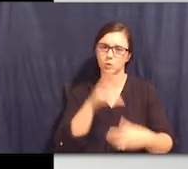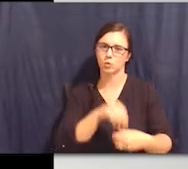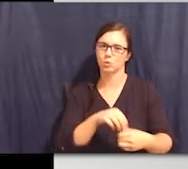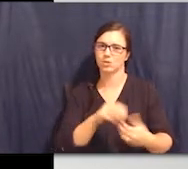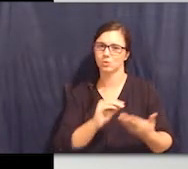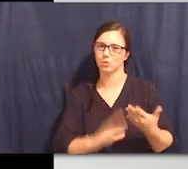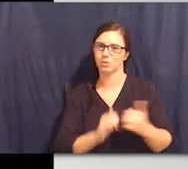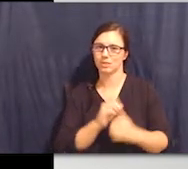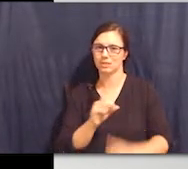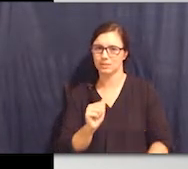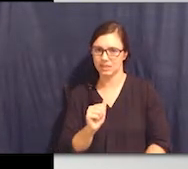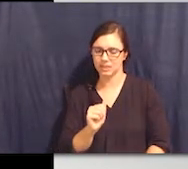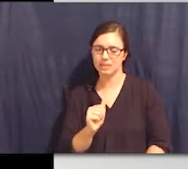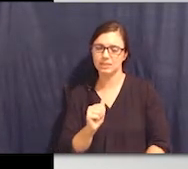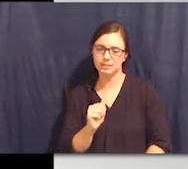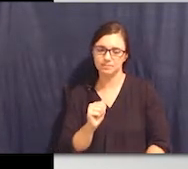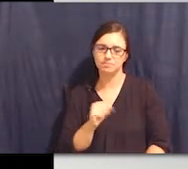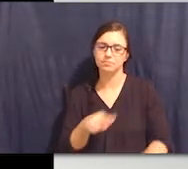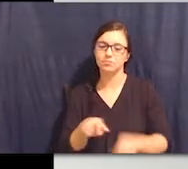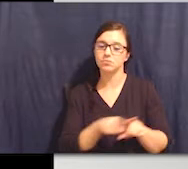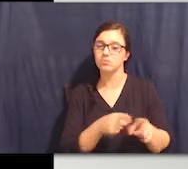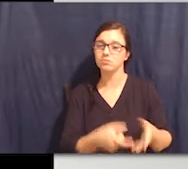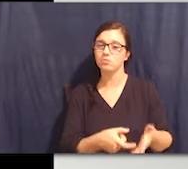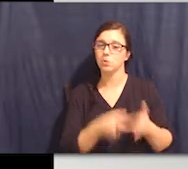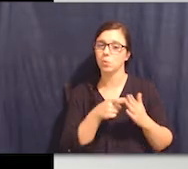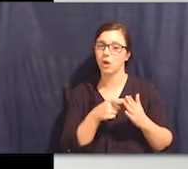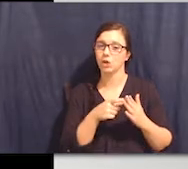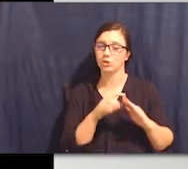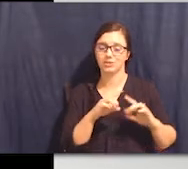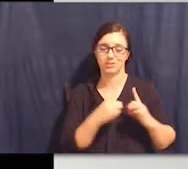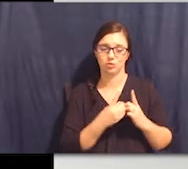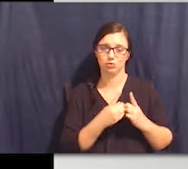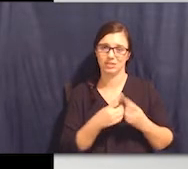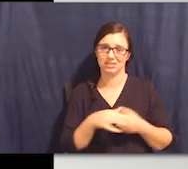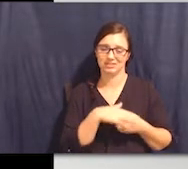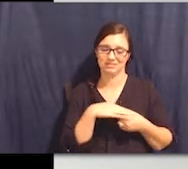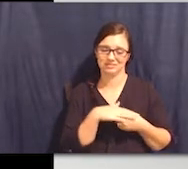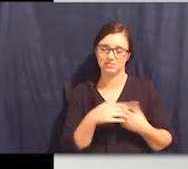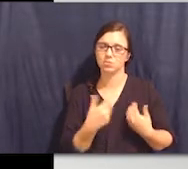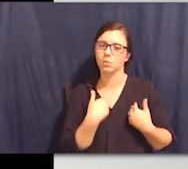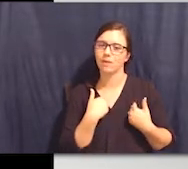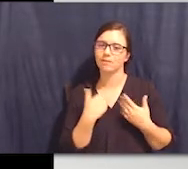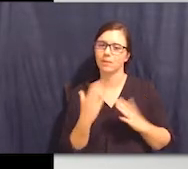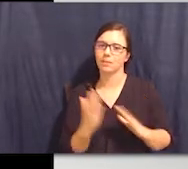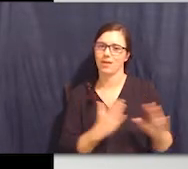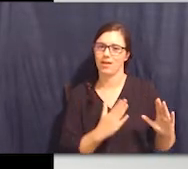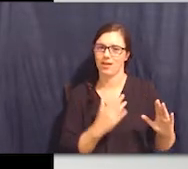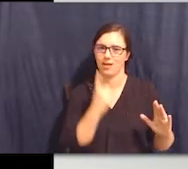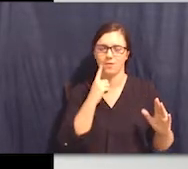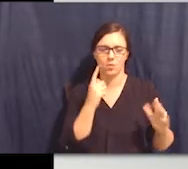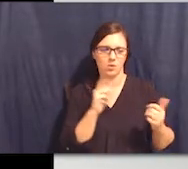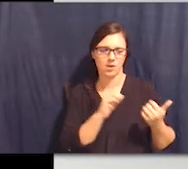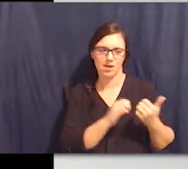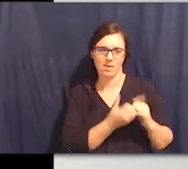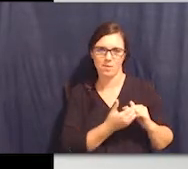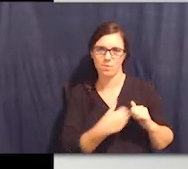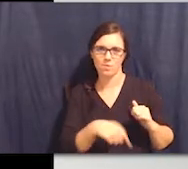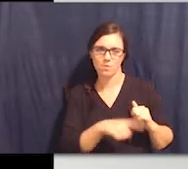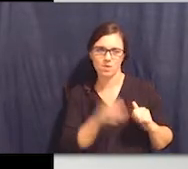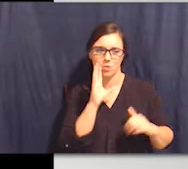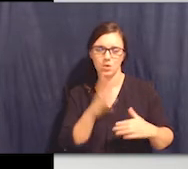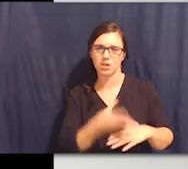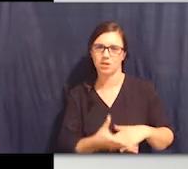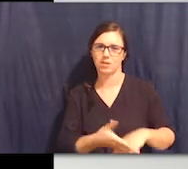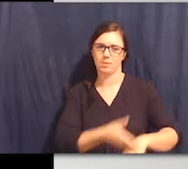disabilities. And also requires districts to have a plan for how they're going to improve